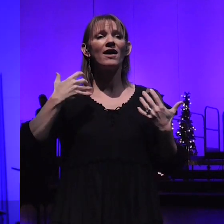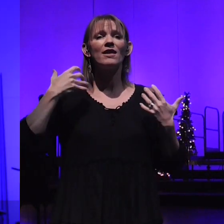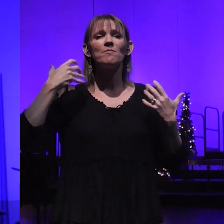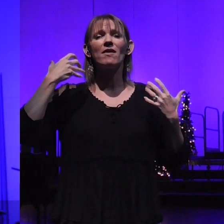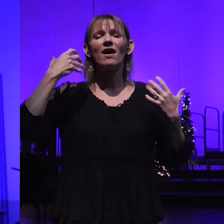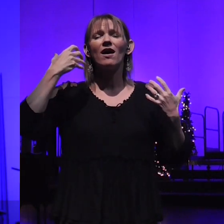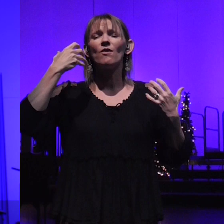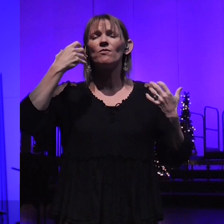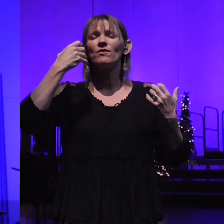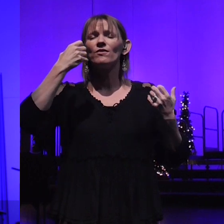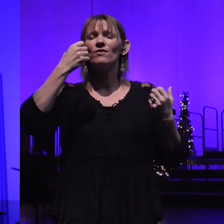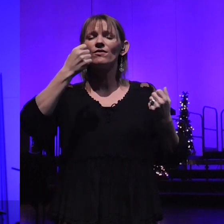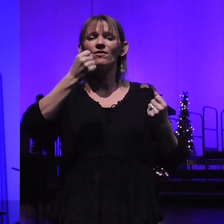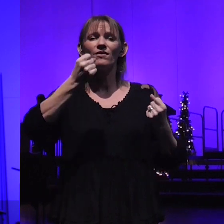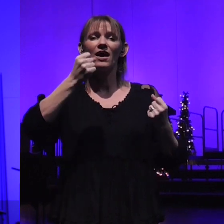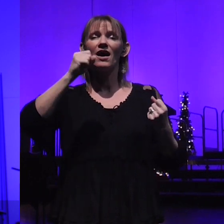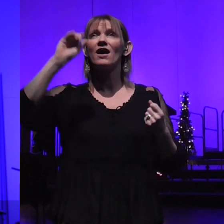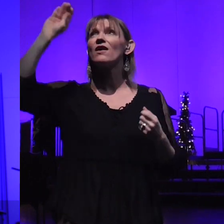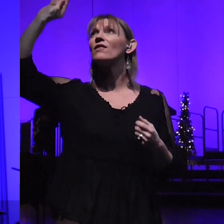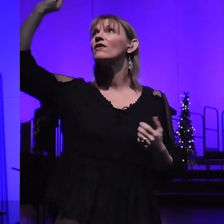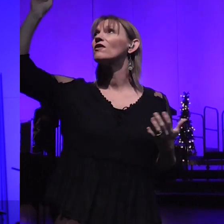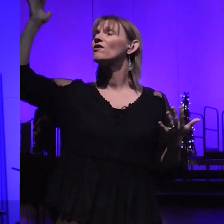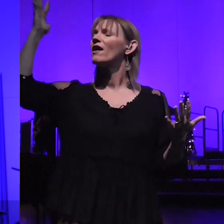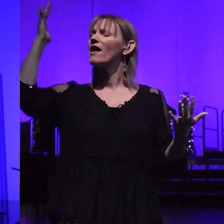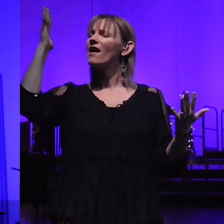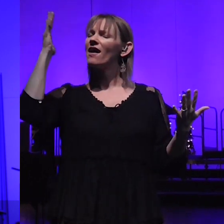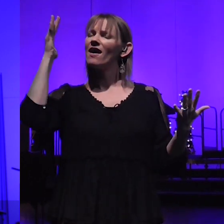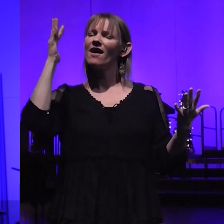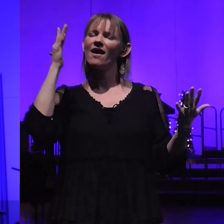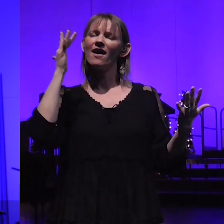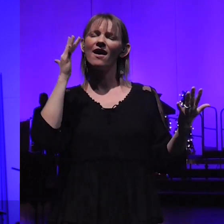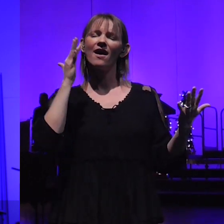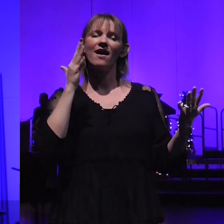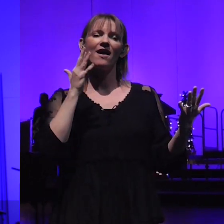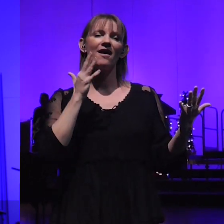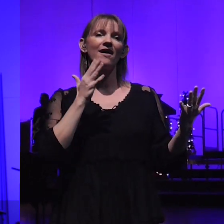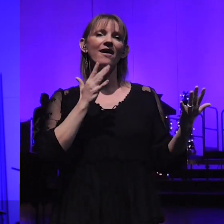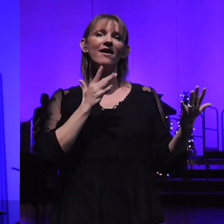the mighty power and the